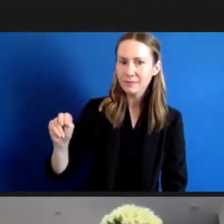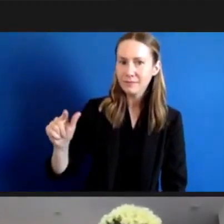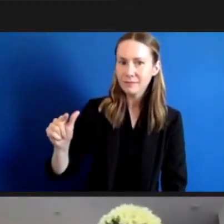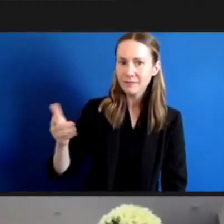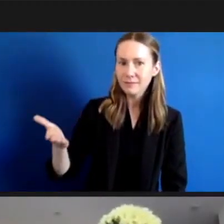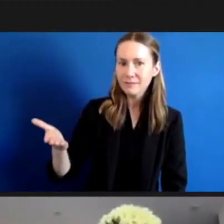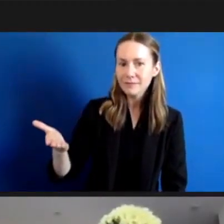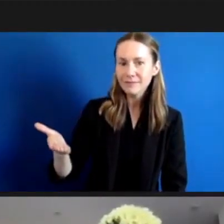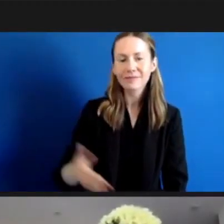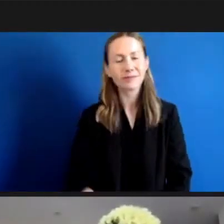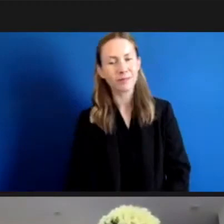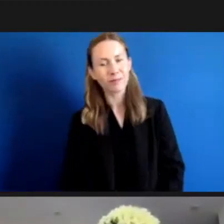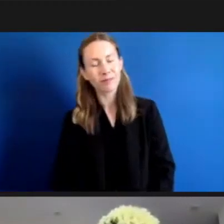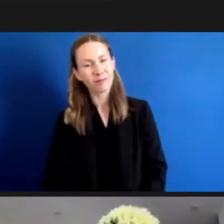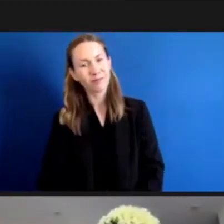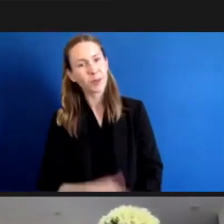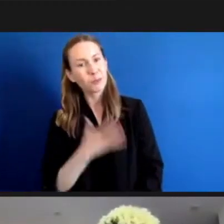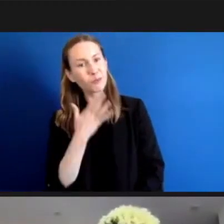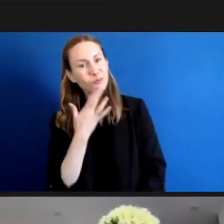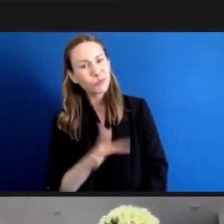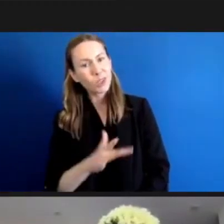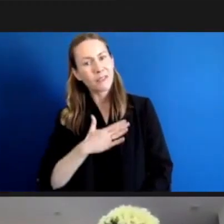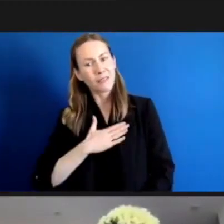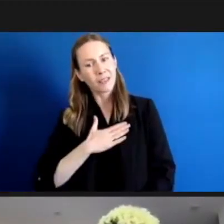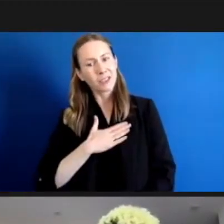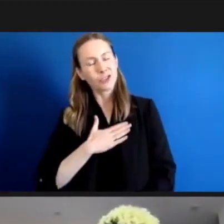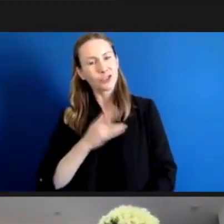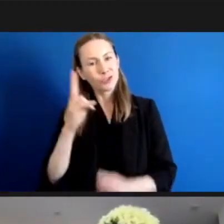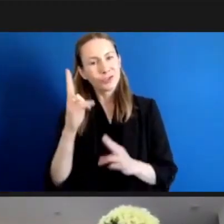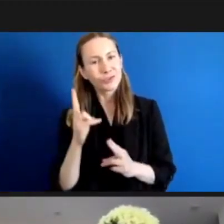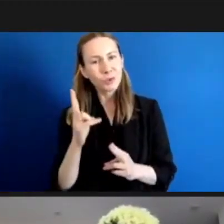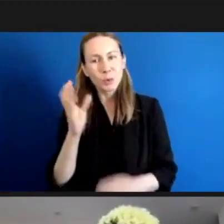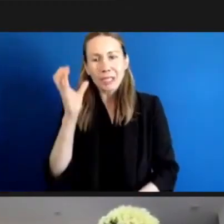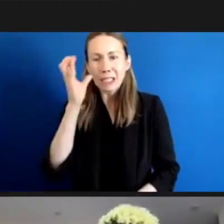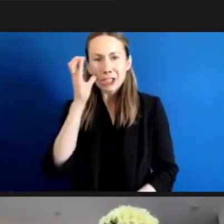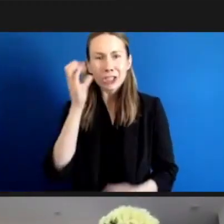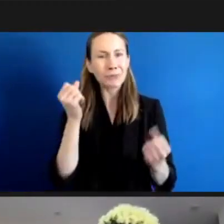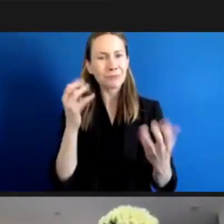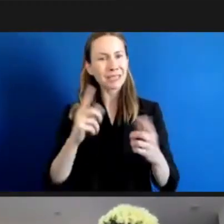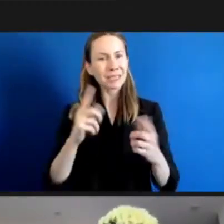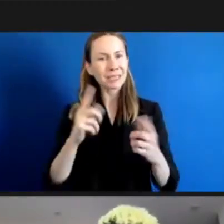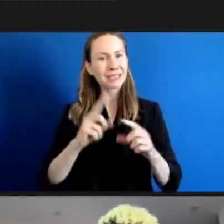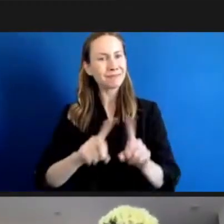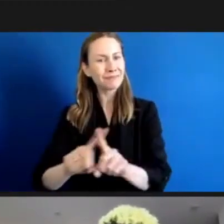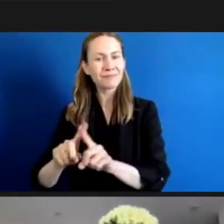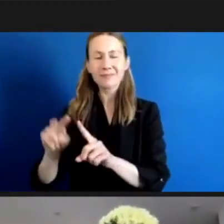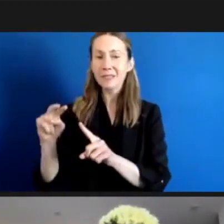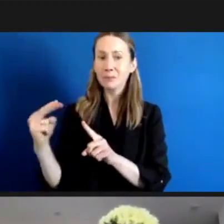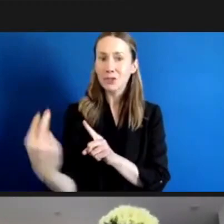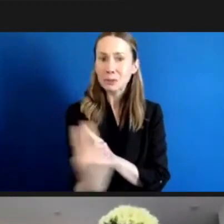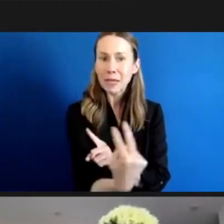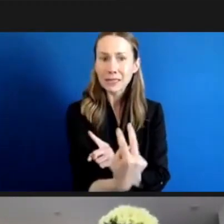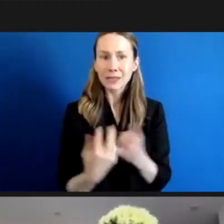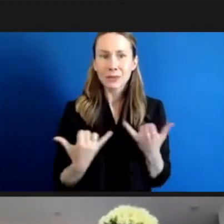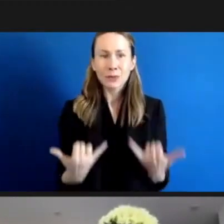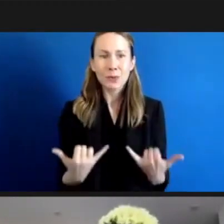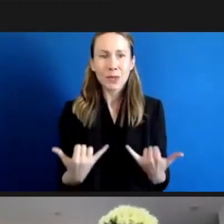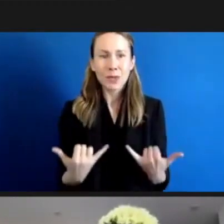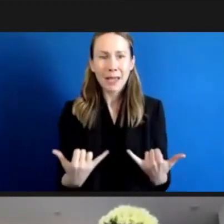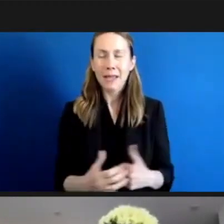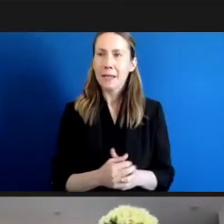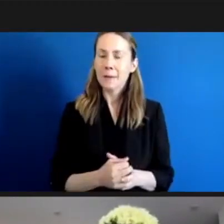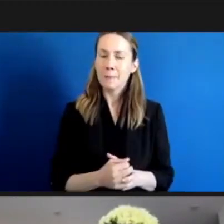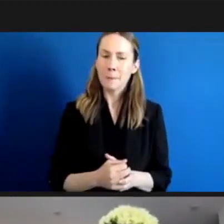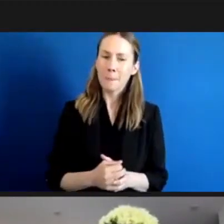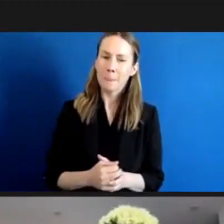It's quite a privilege to be able to hear so many perspectives today.